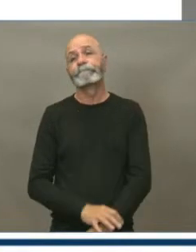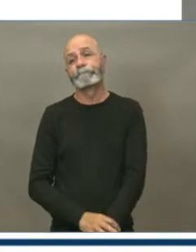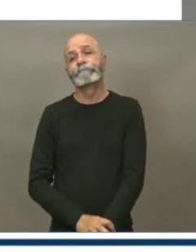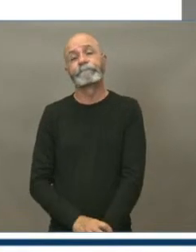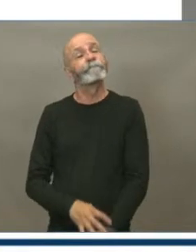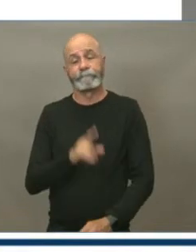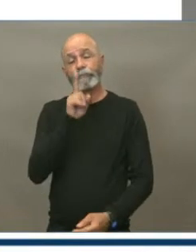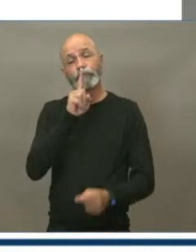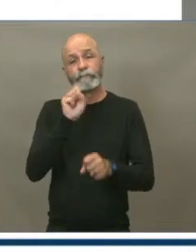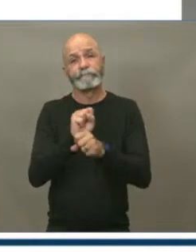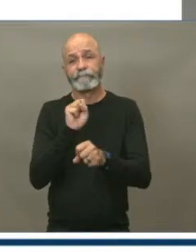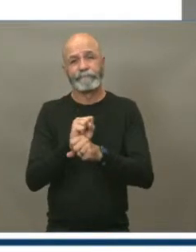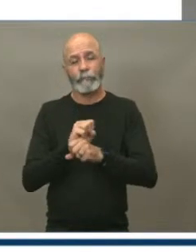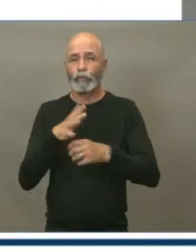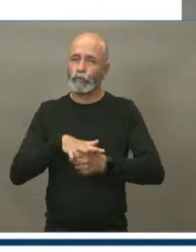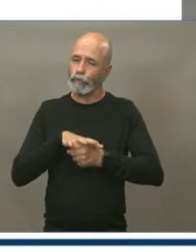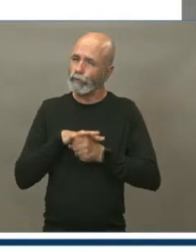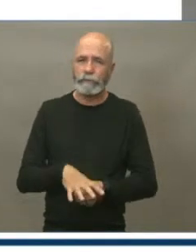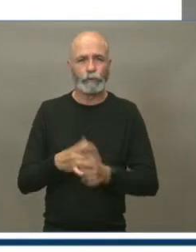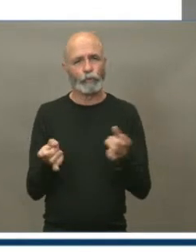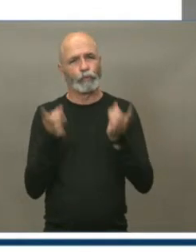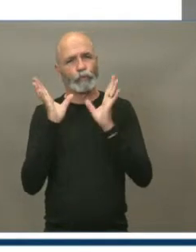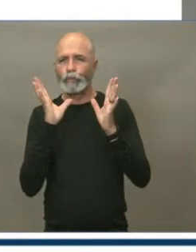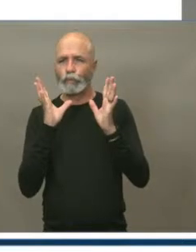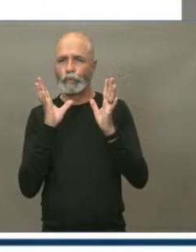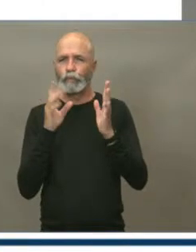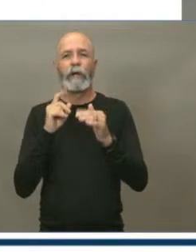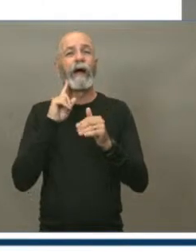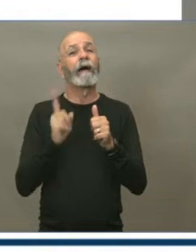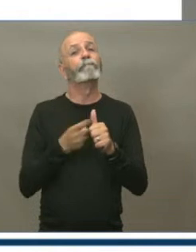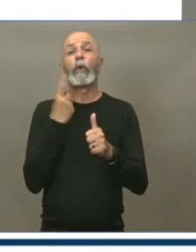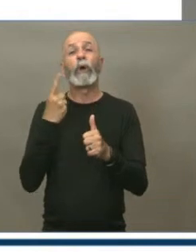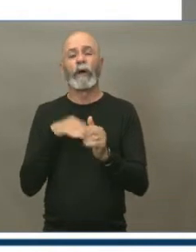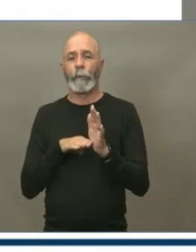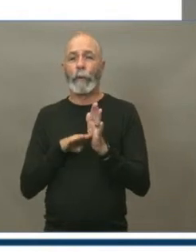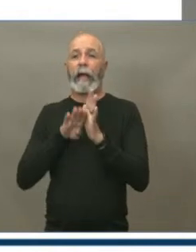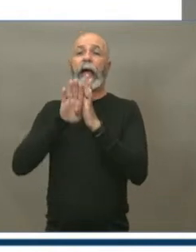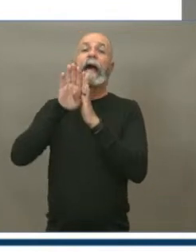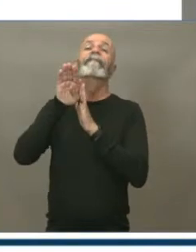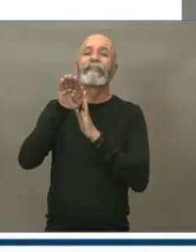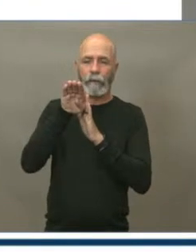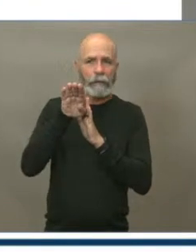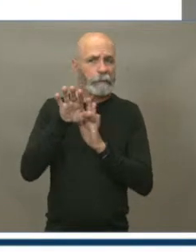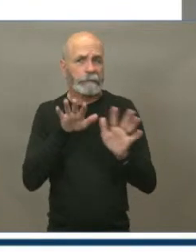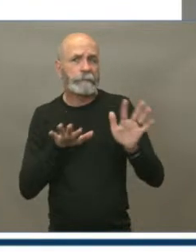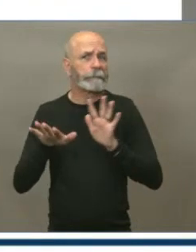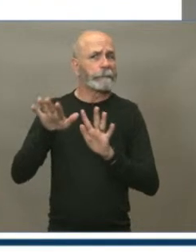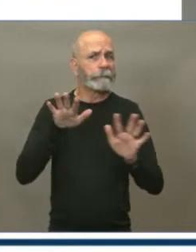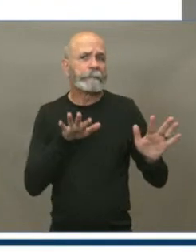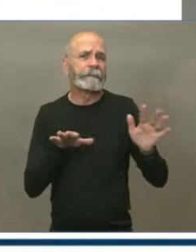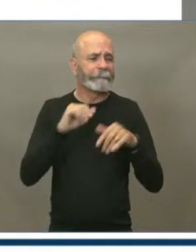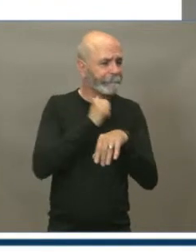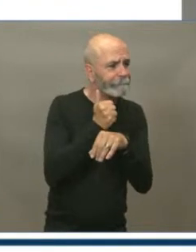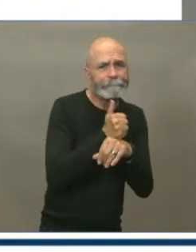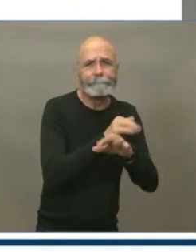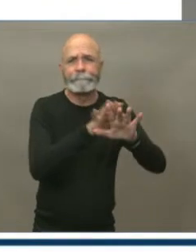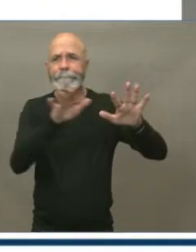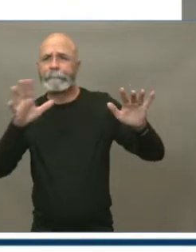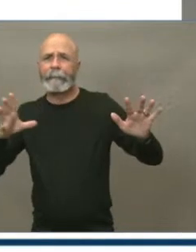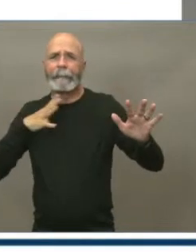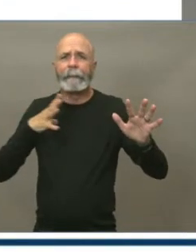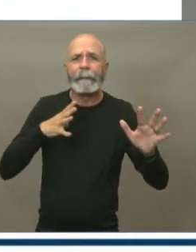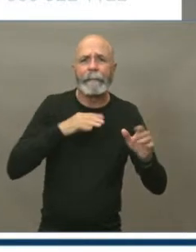We do know that from even from wave 1, there are comprehensive programs and protocols in place